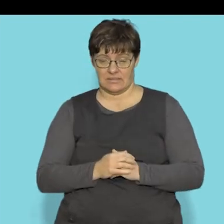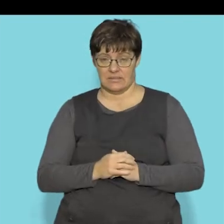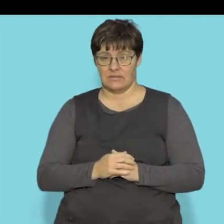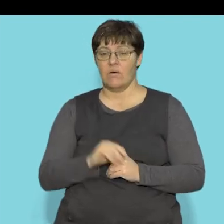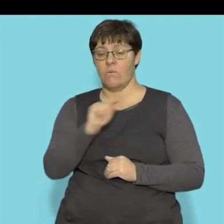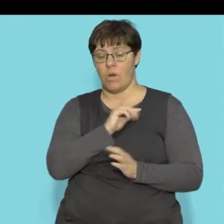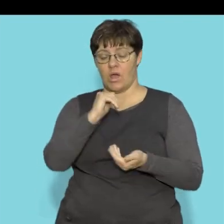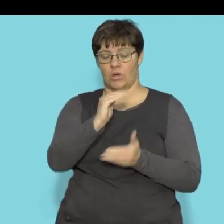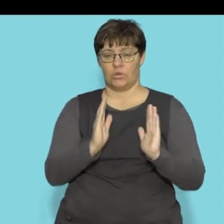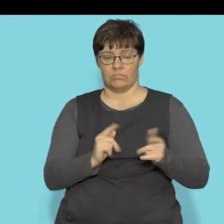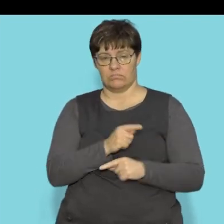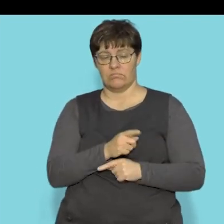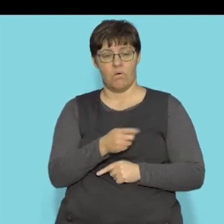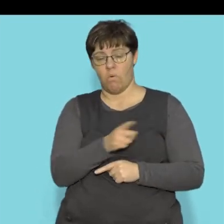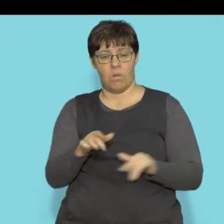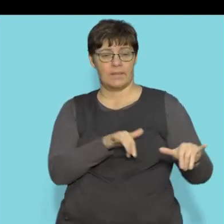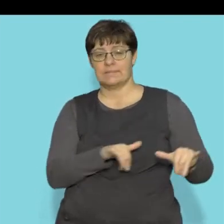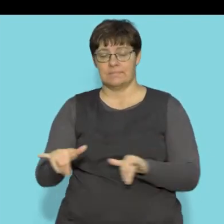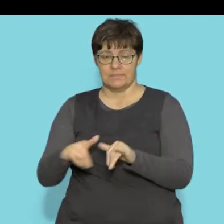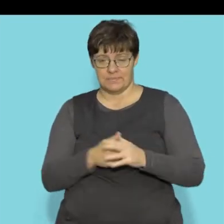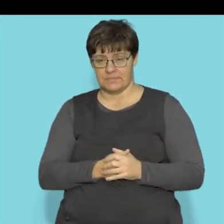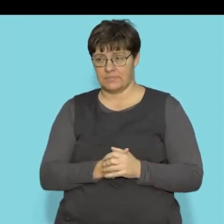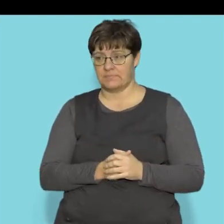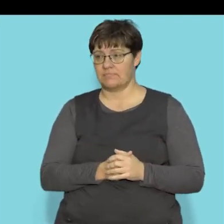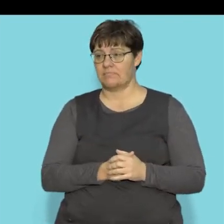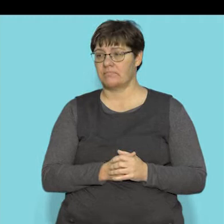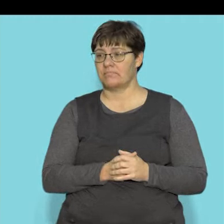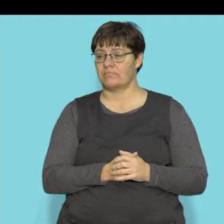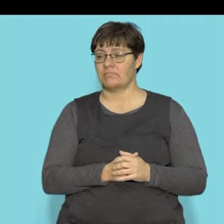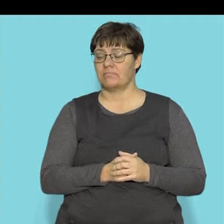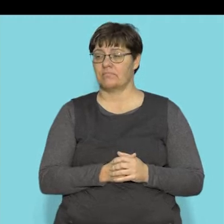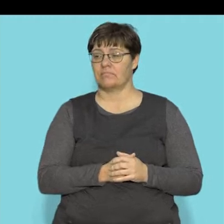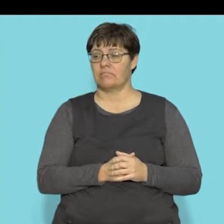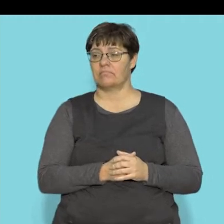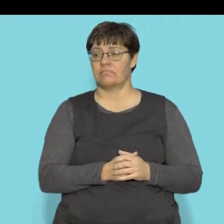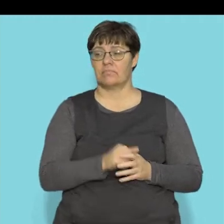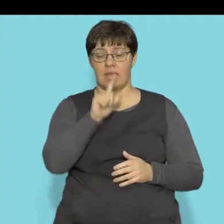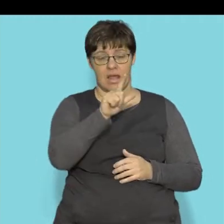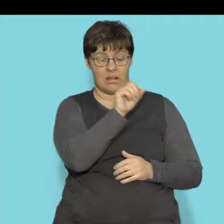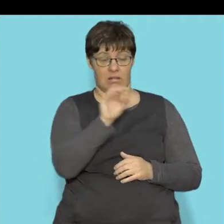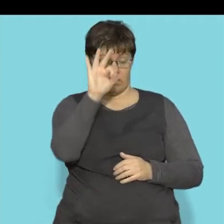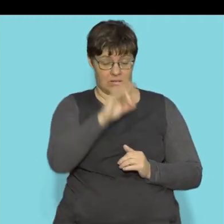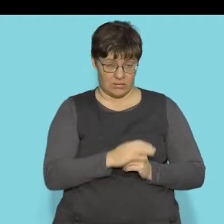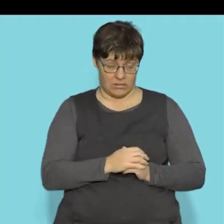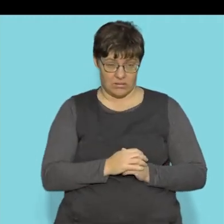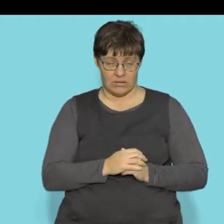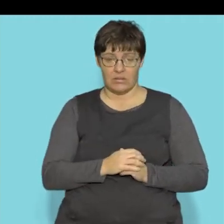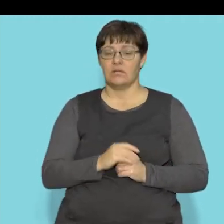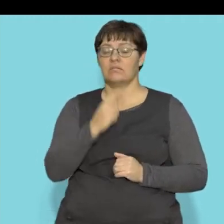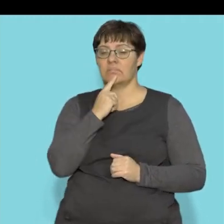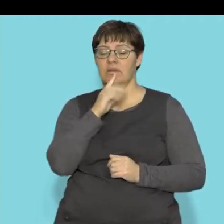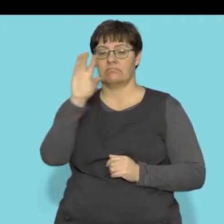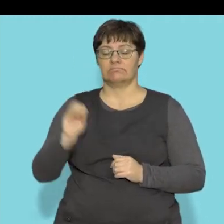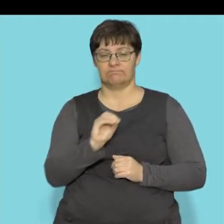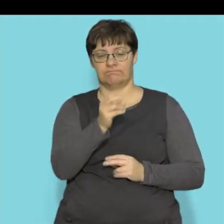cube, each of these lengths is actually the same. So the volume of a box is length cubed. And then if I substitute